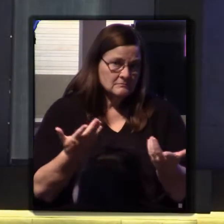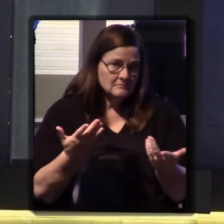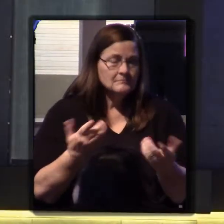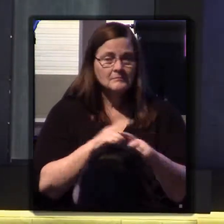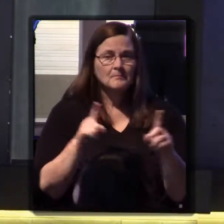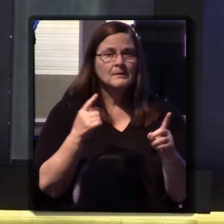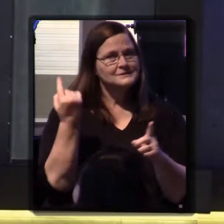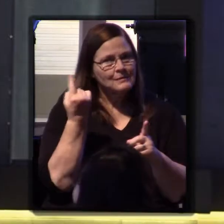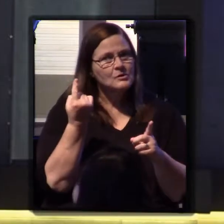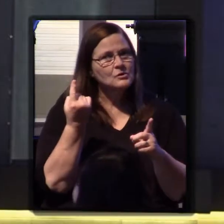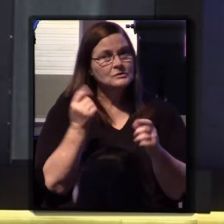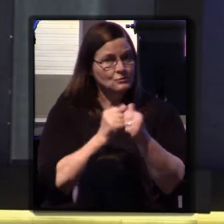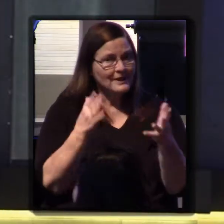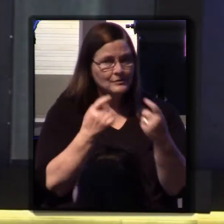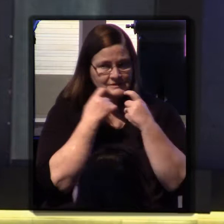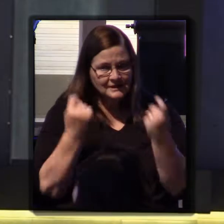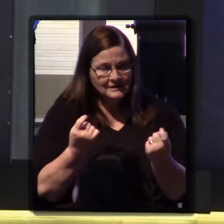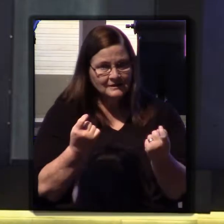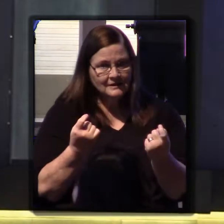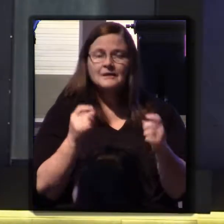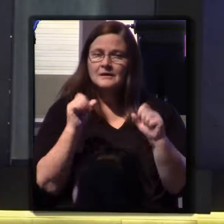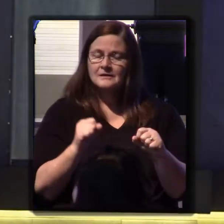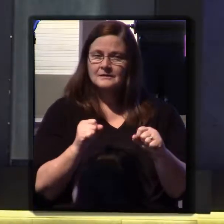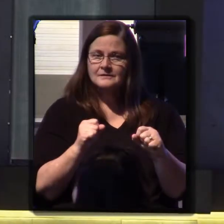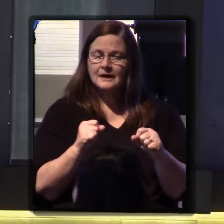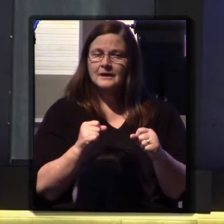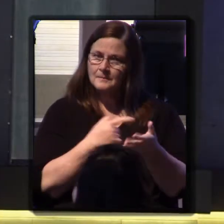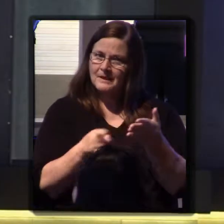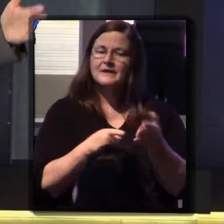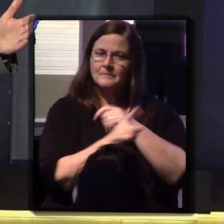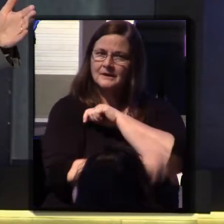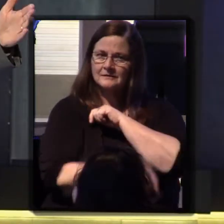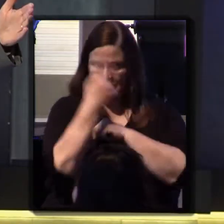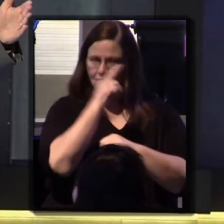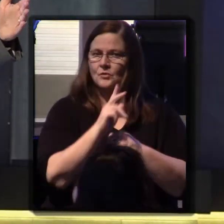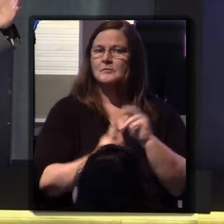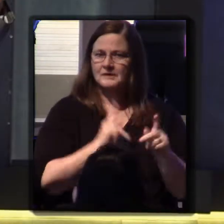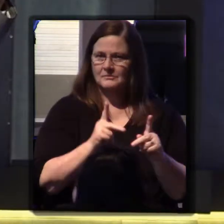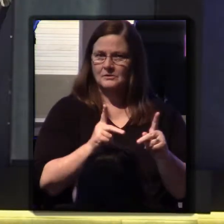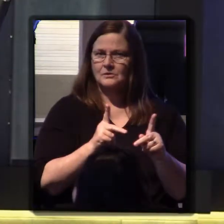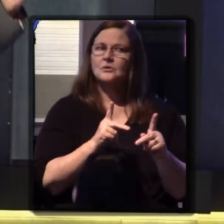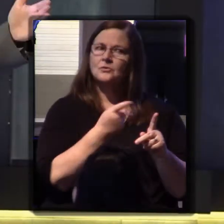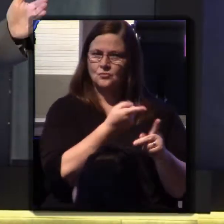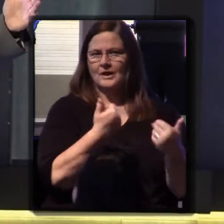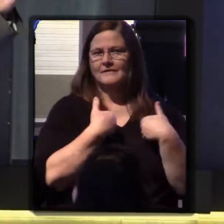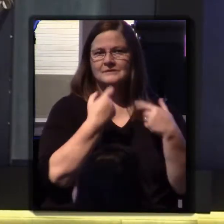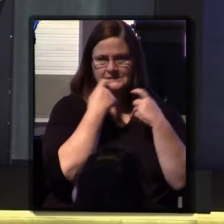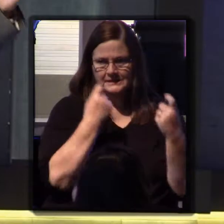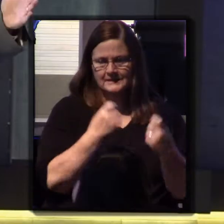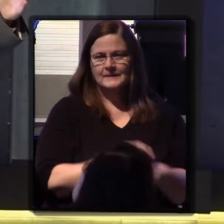paying the penalty of his own sin. But only one who was without sin can pay the